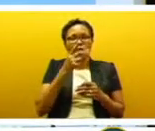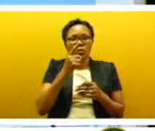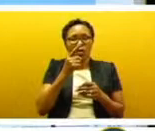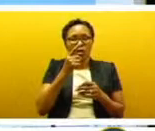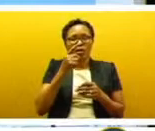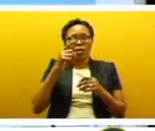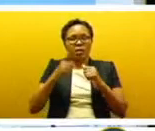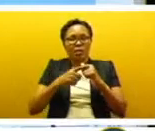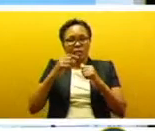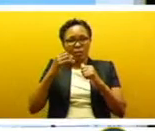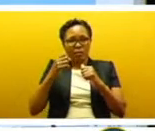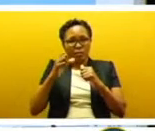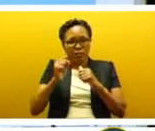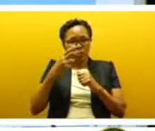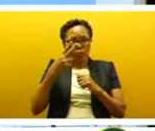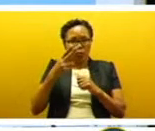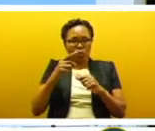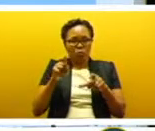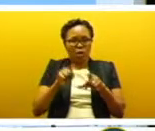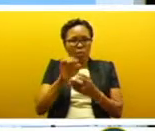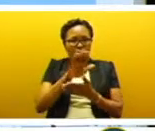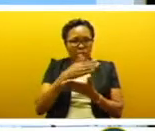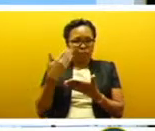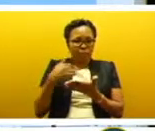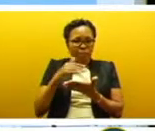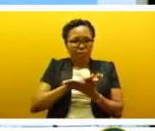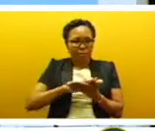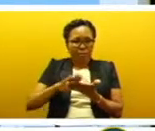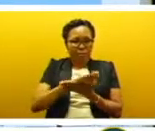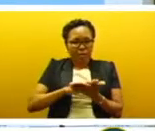21,481,652 as the baseline and the